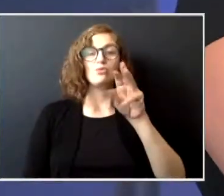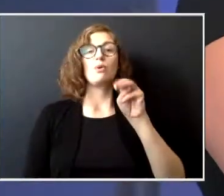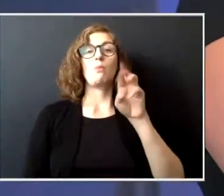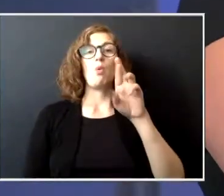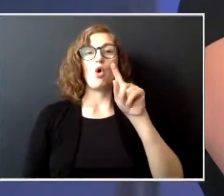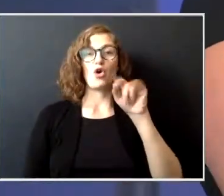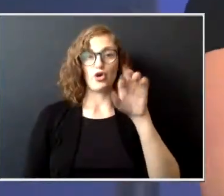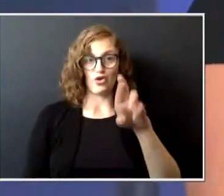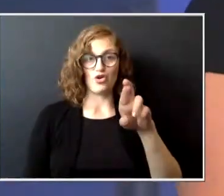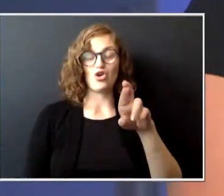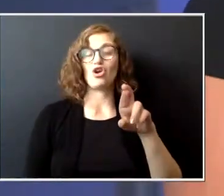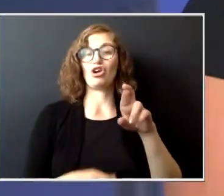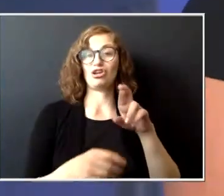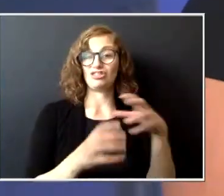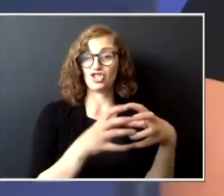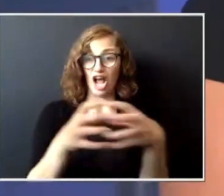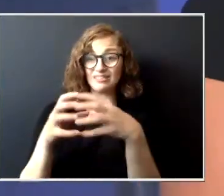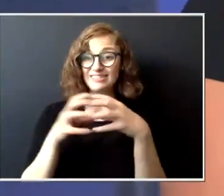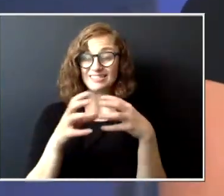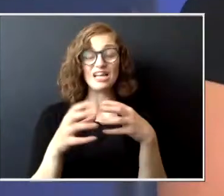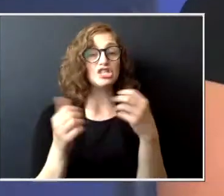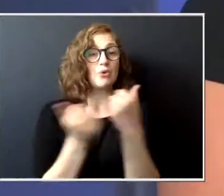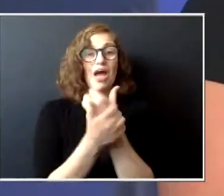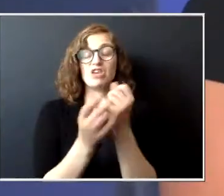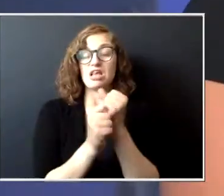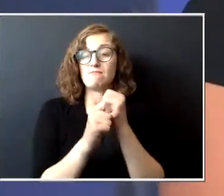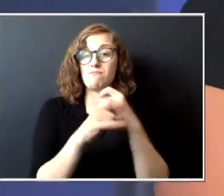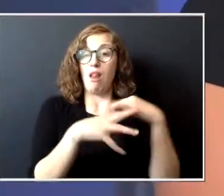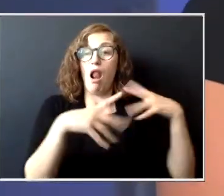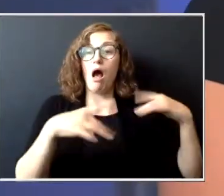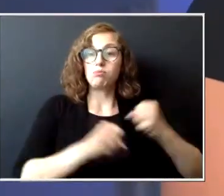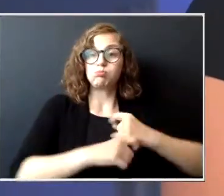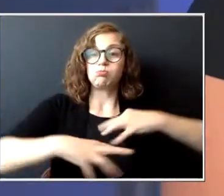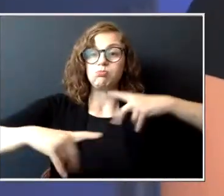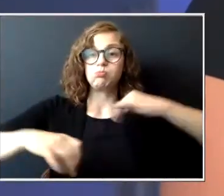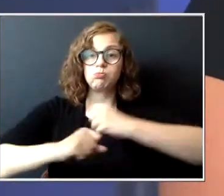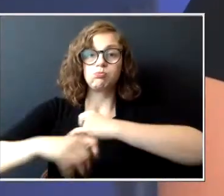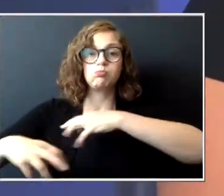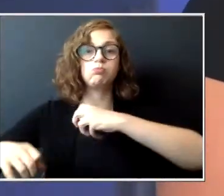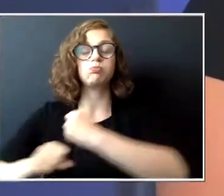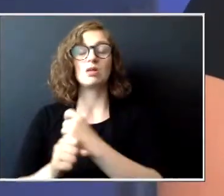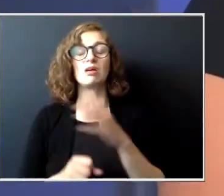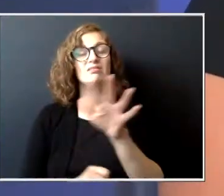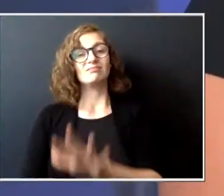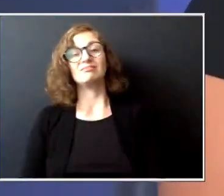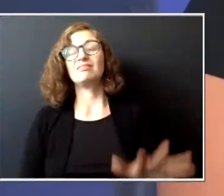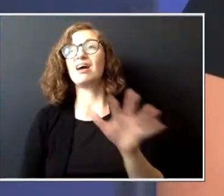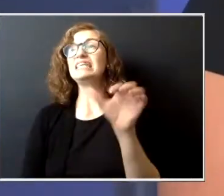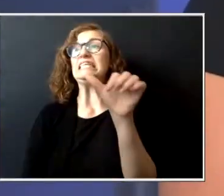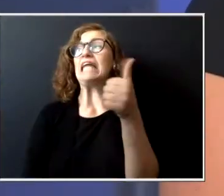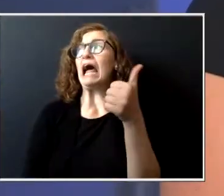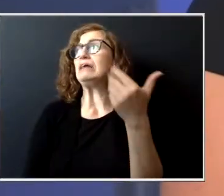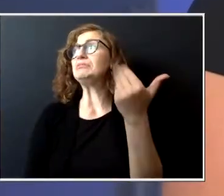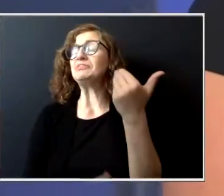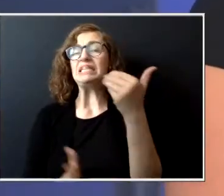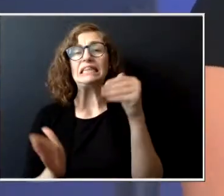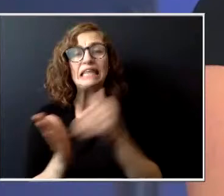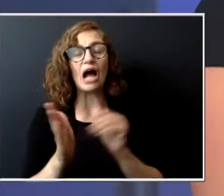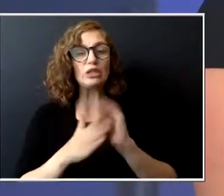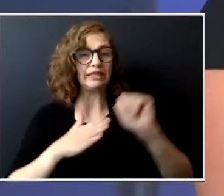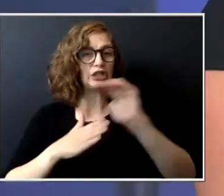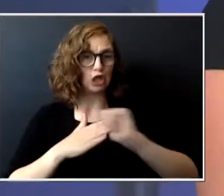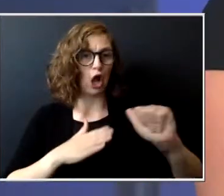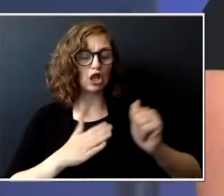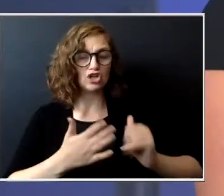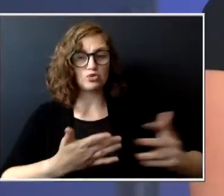in the trailer. Altogether, I was told there was anywhere from like $10,000 to $15,000 worth of fireworks involved,